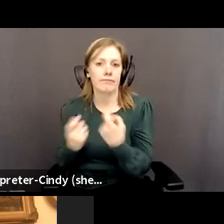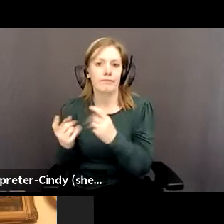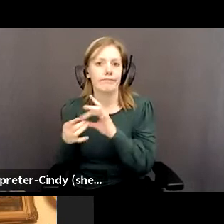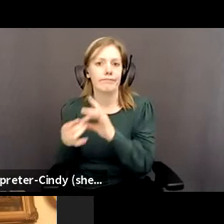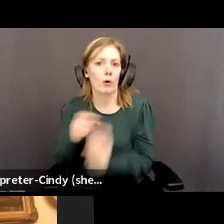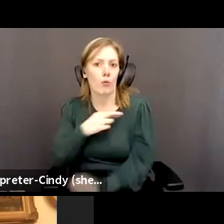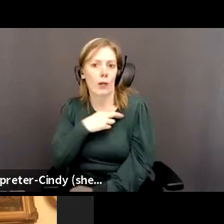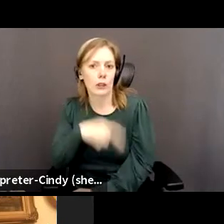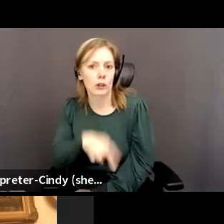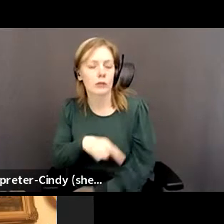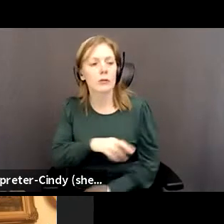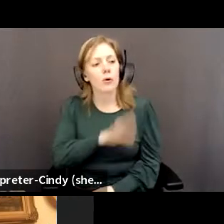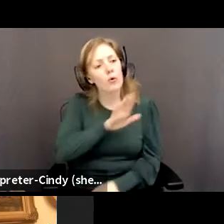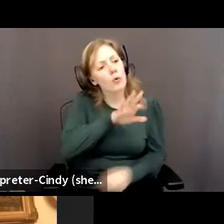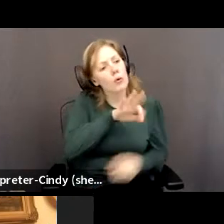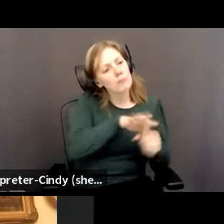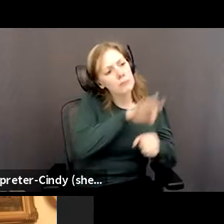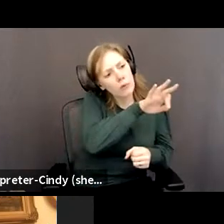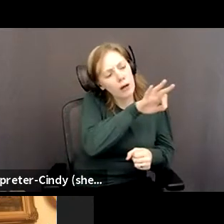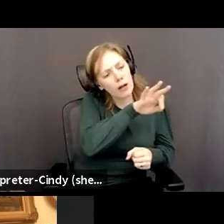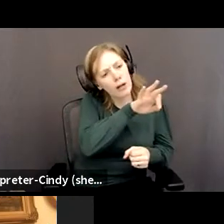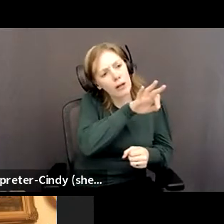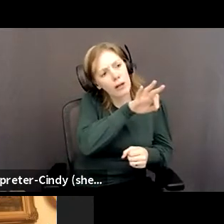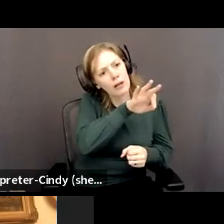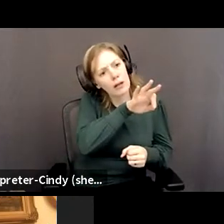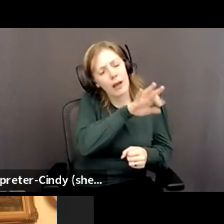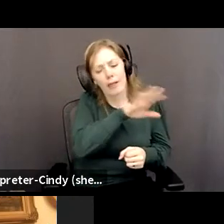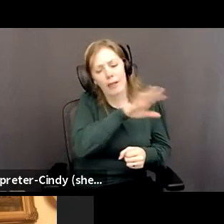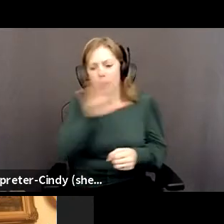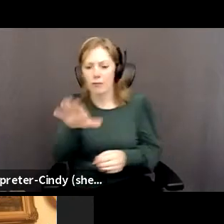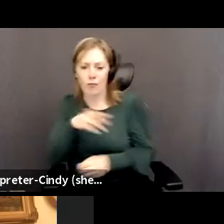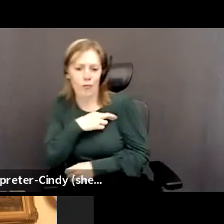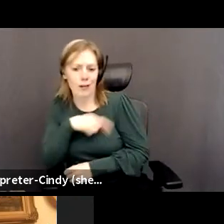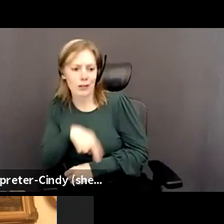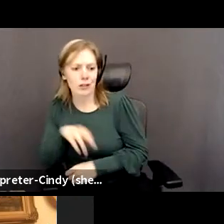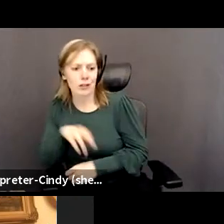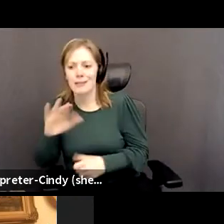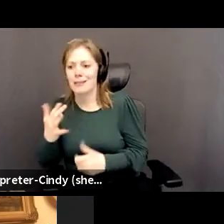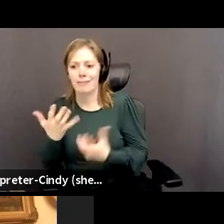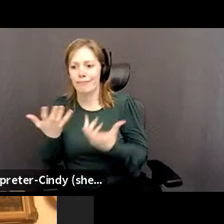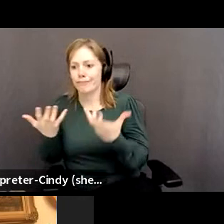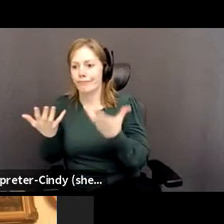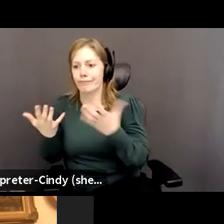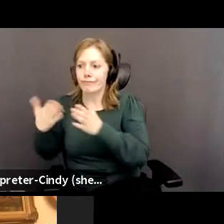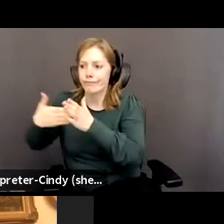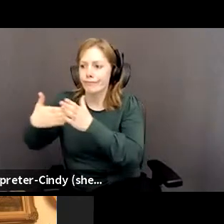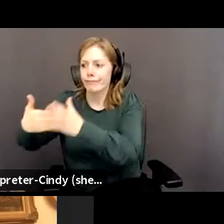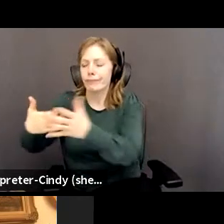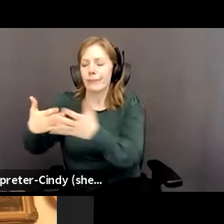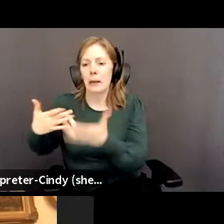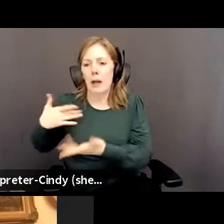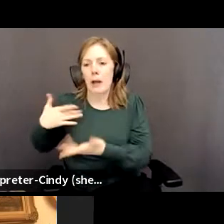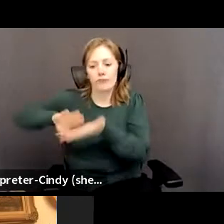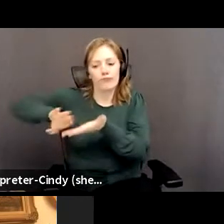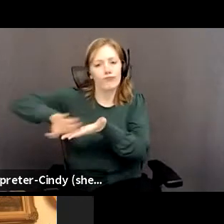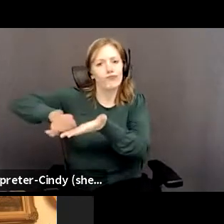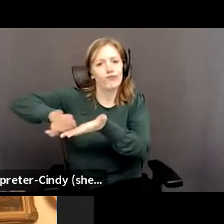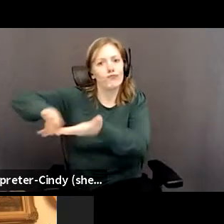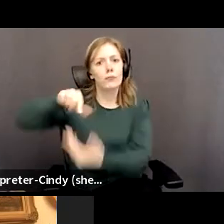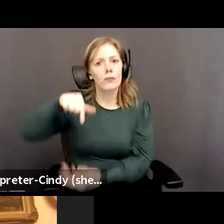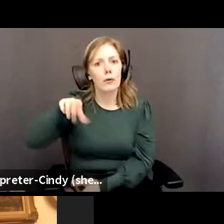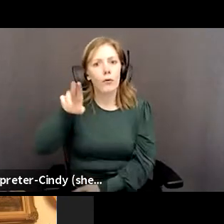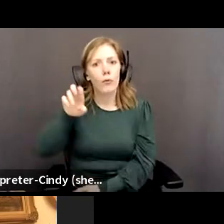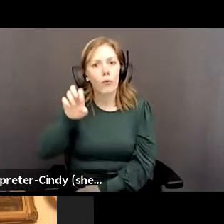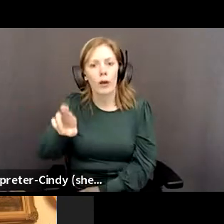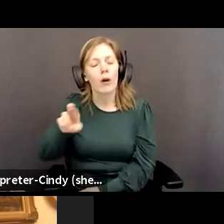do you reconcile your own spirituality when religion have always been so, have historically rejected queerness, which is a question I've